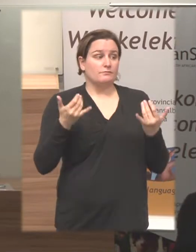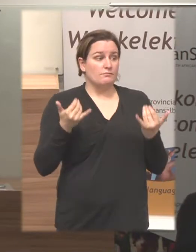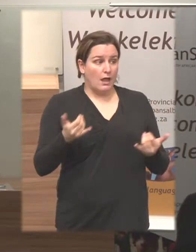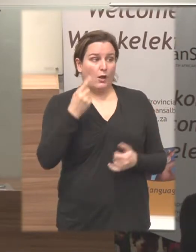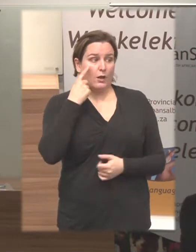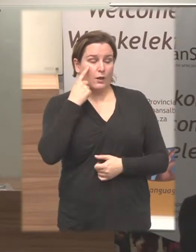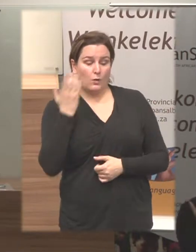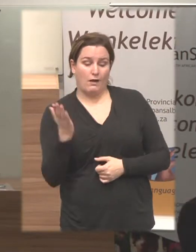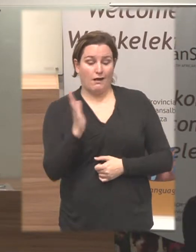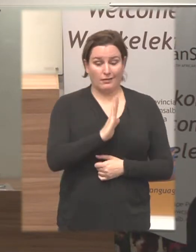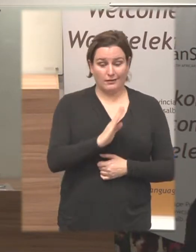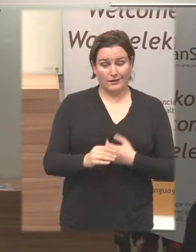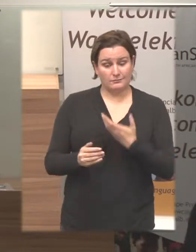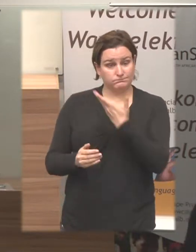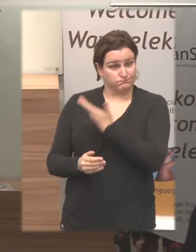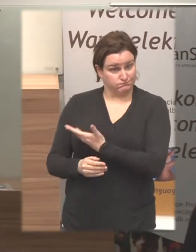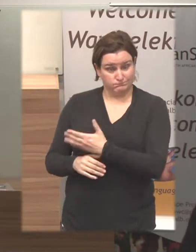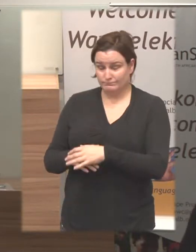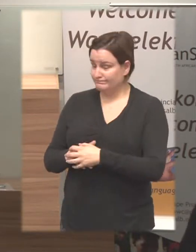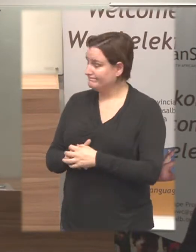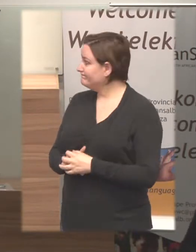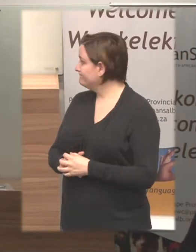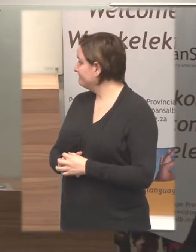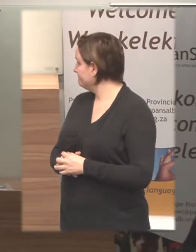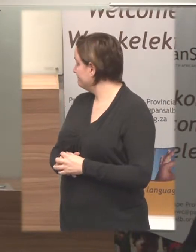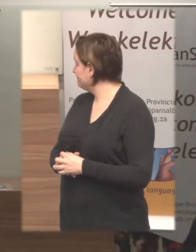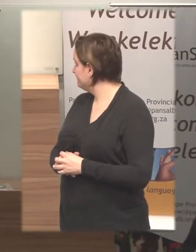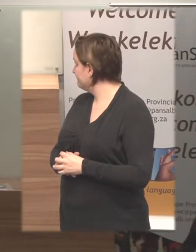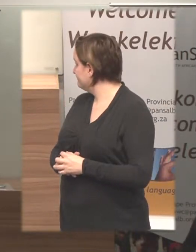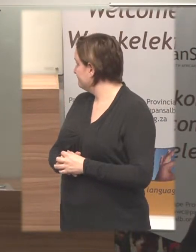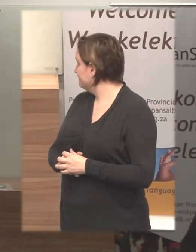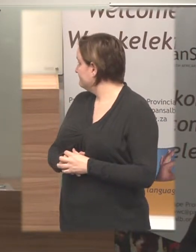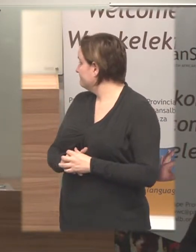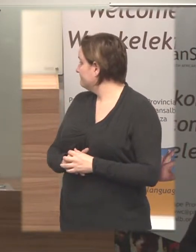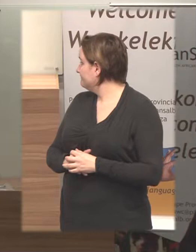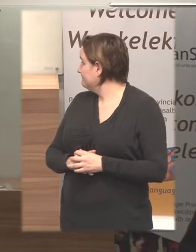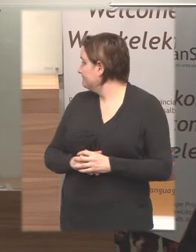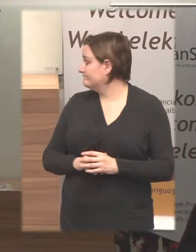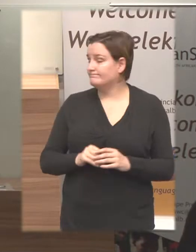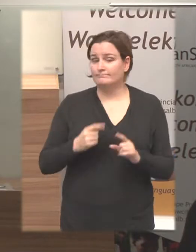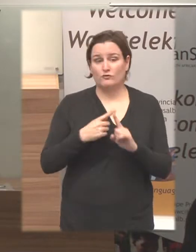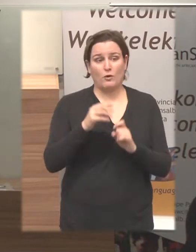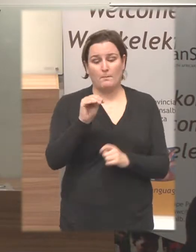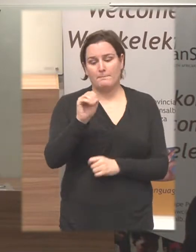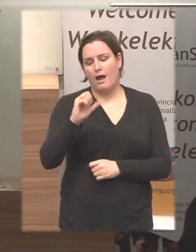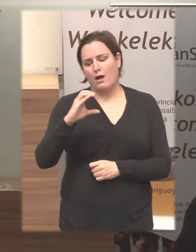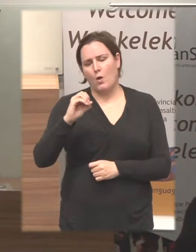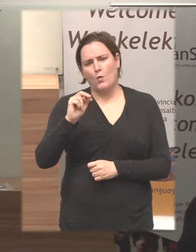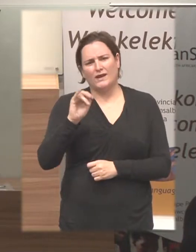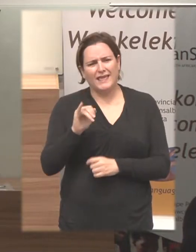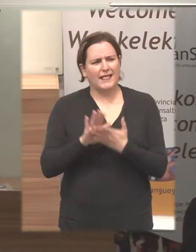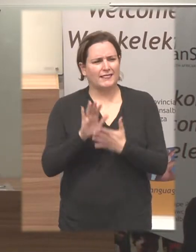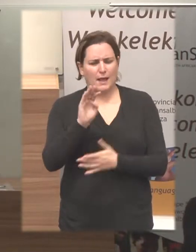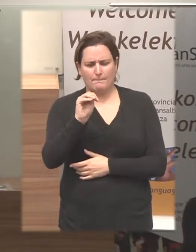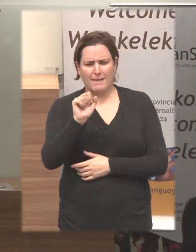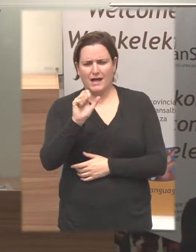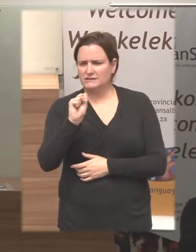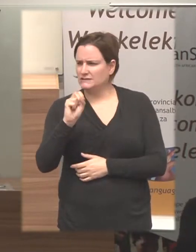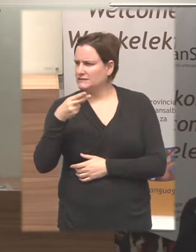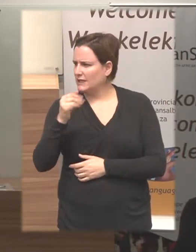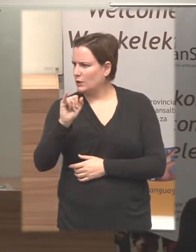the other side, this comes from McKinney and Mashiri, and they are